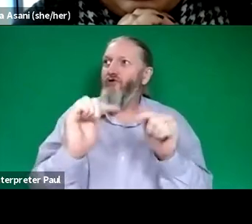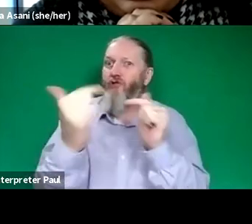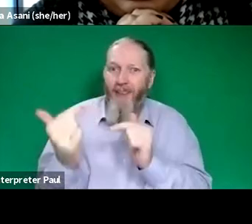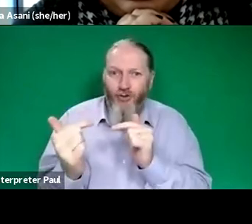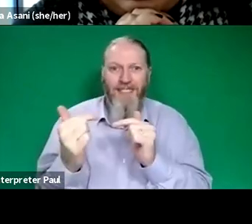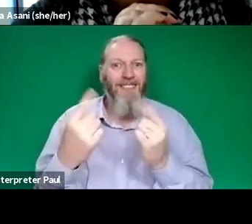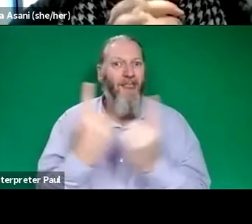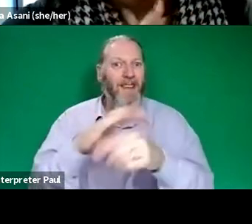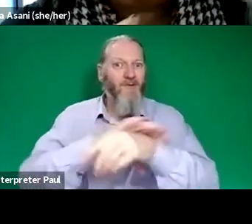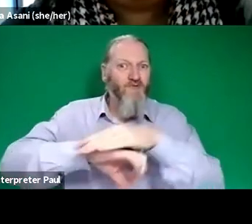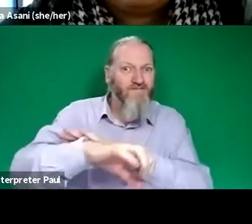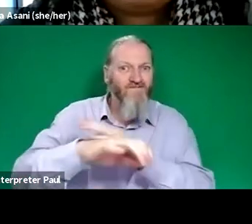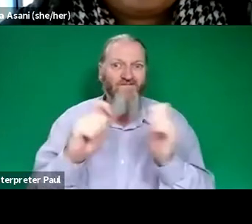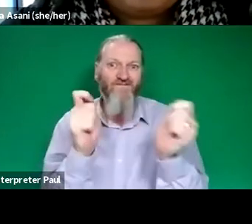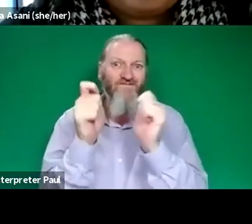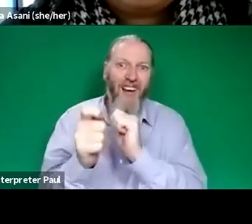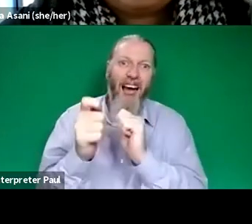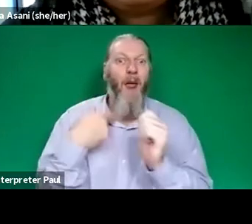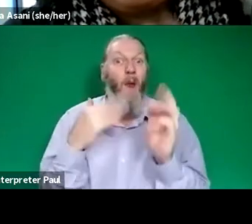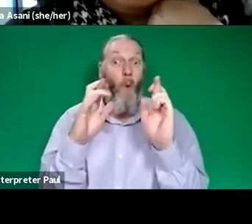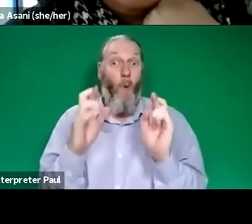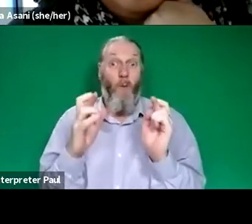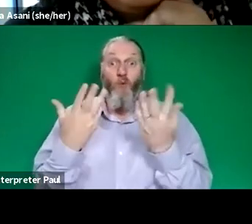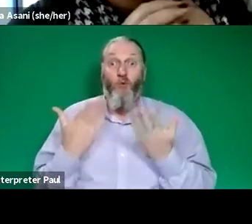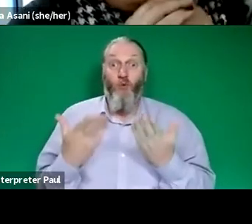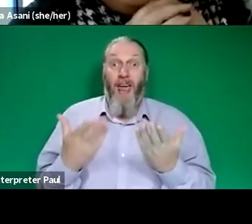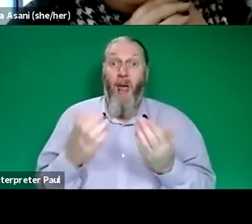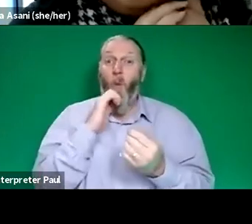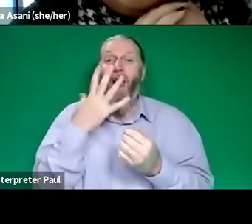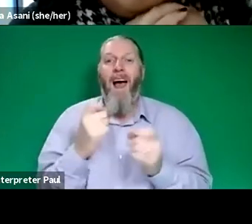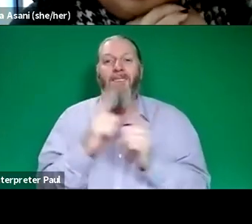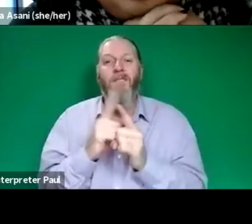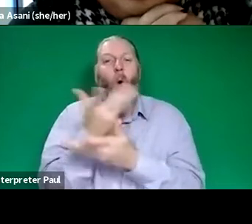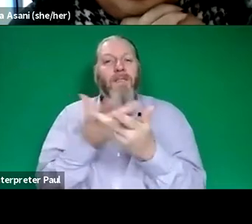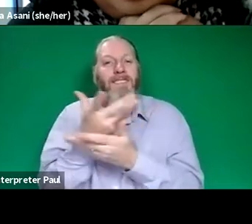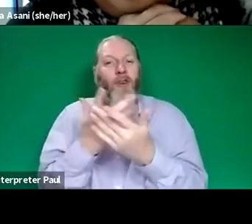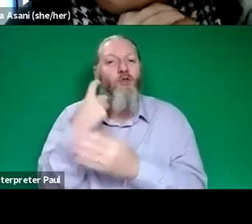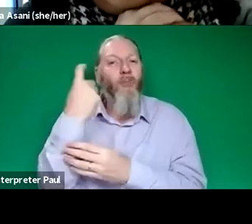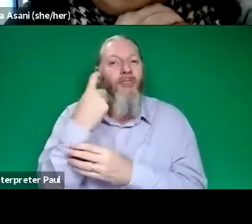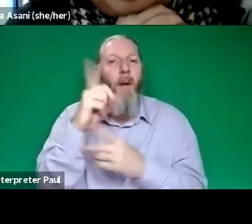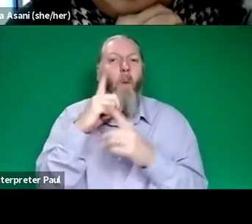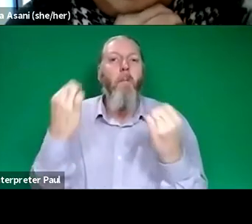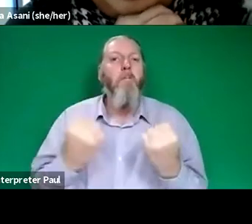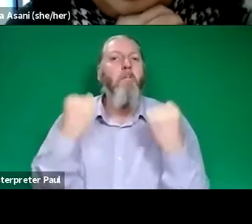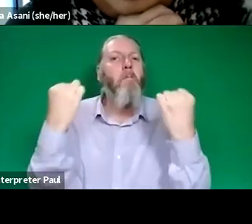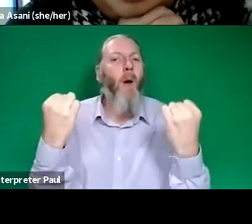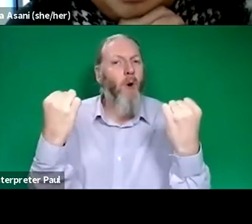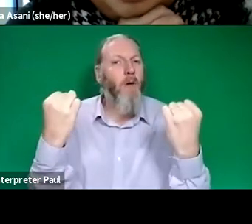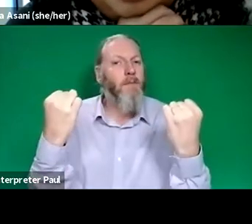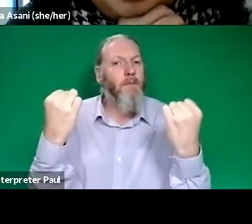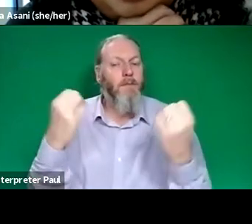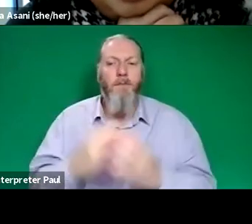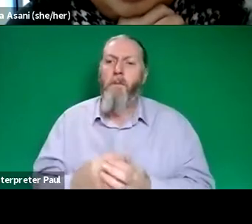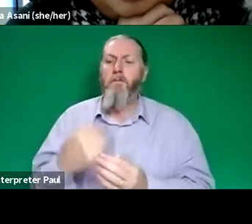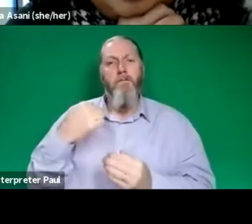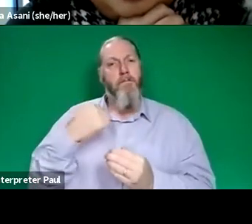is a critical conversation about the various ways in which we can think about power. I'm a PhD researcher. My interests sort of fall in the